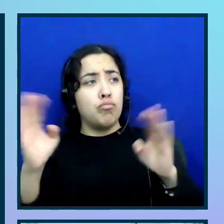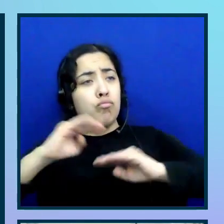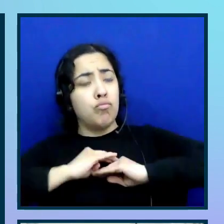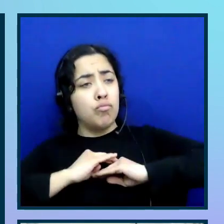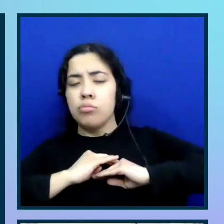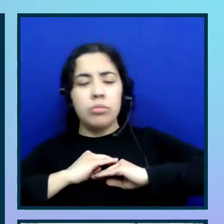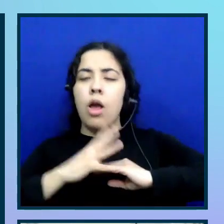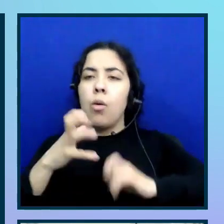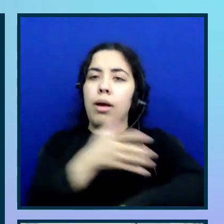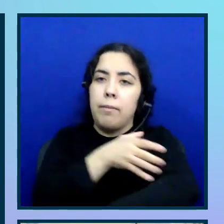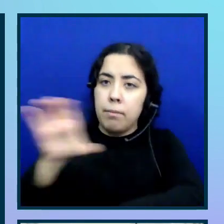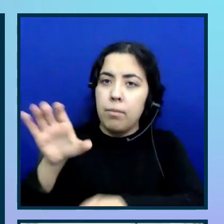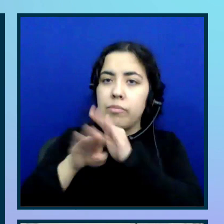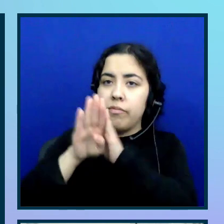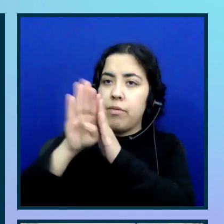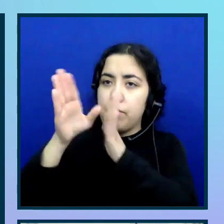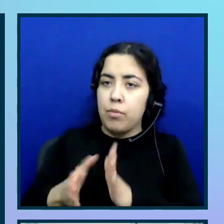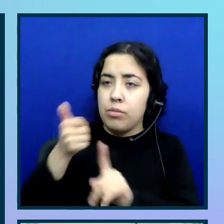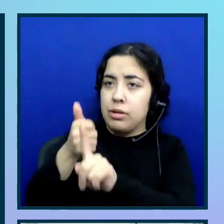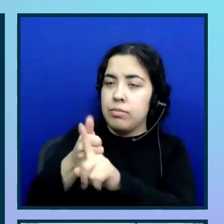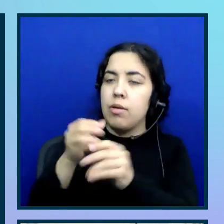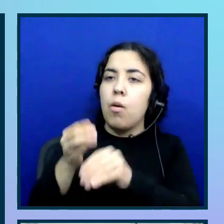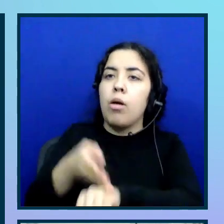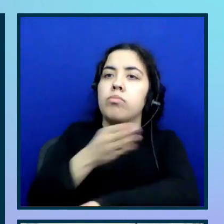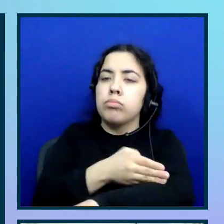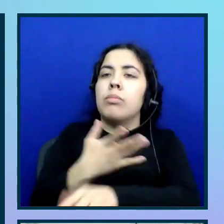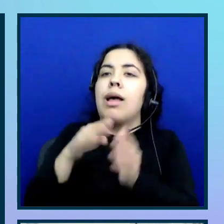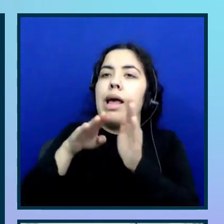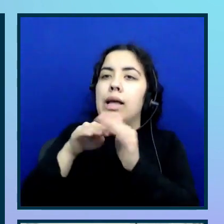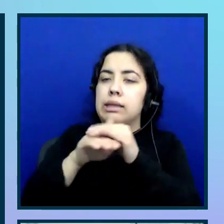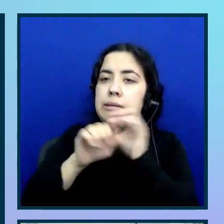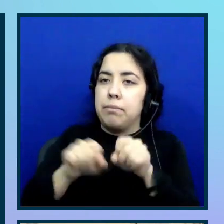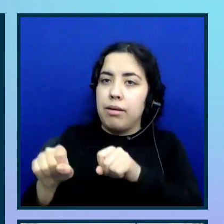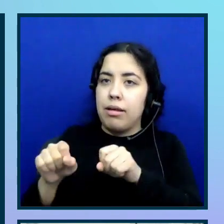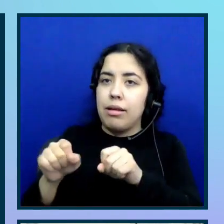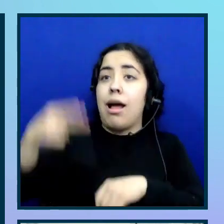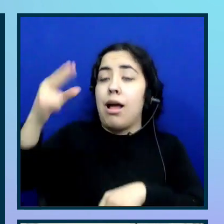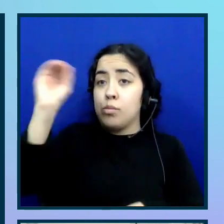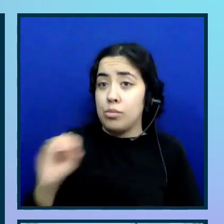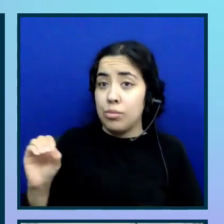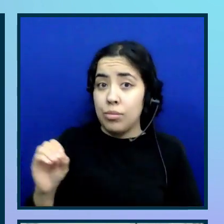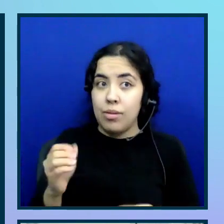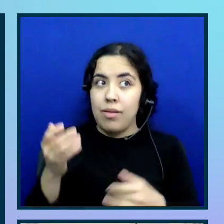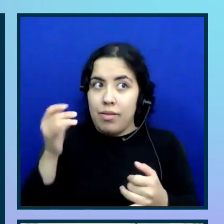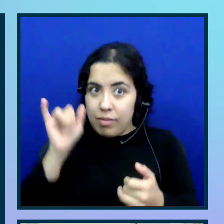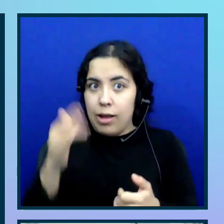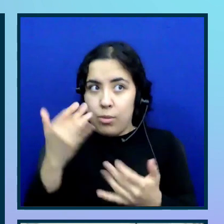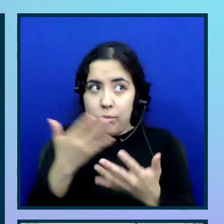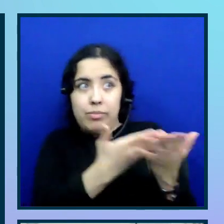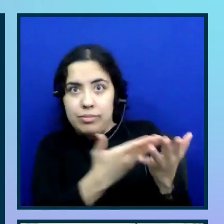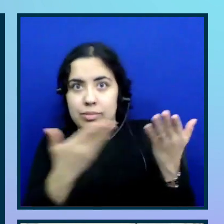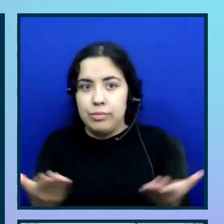developers to do accessibility at a high velocity. And that's what this is all about. So next